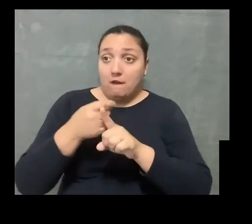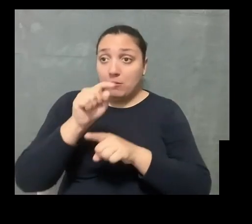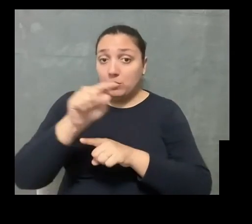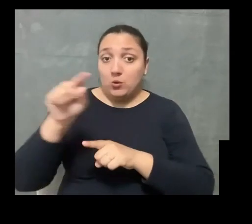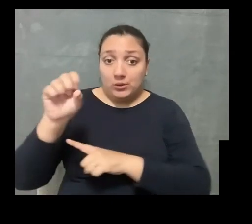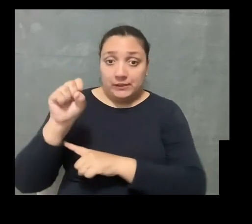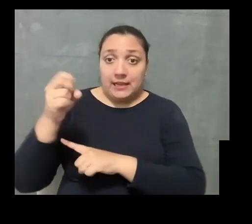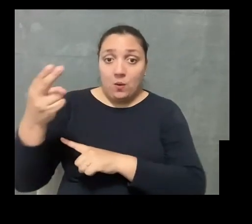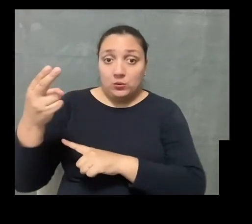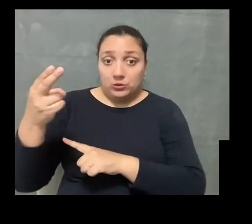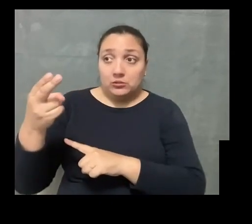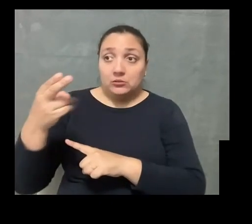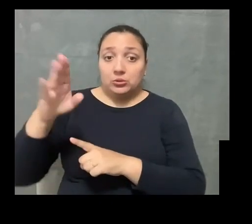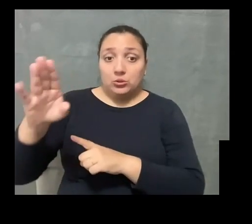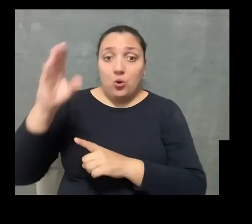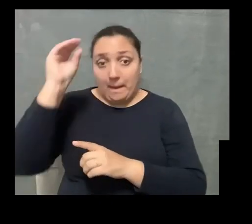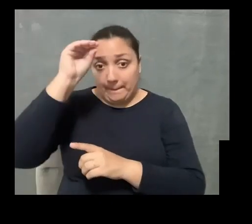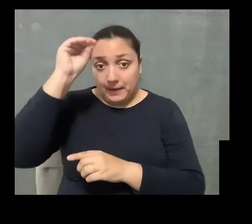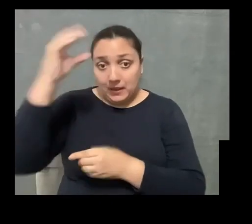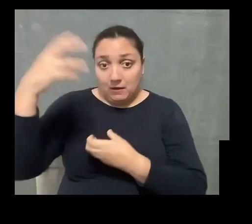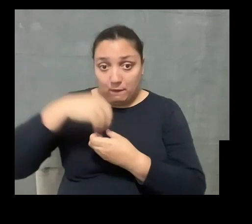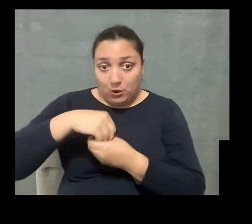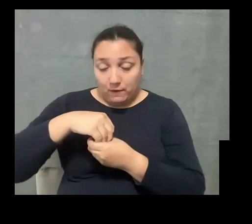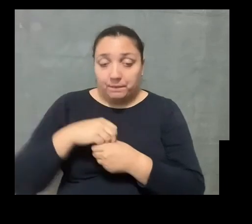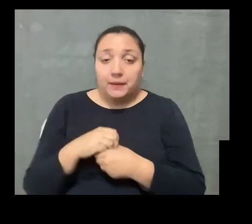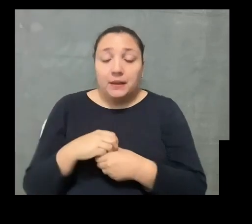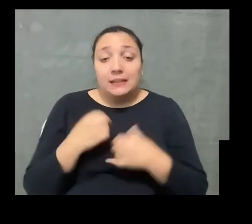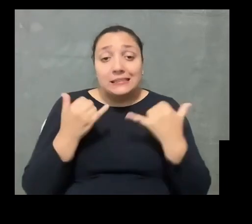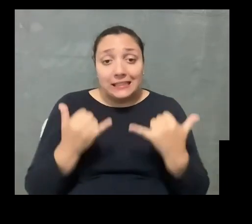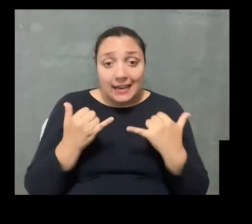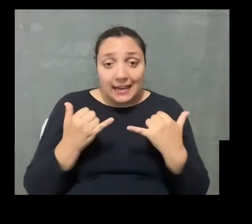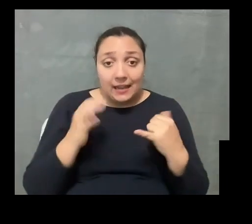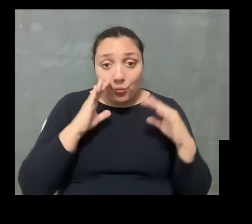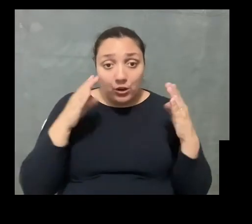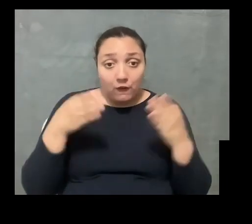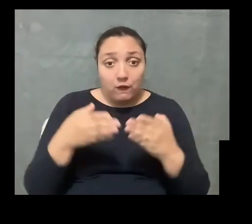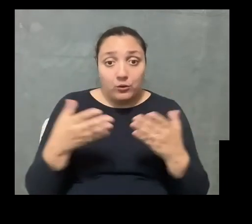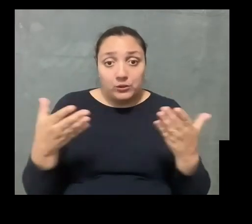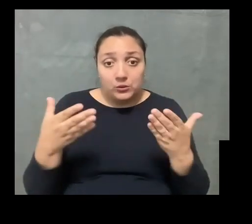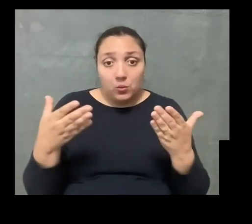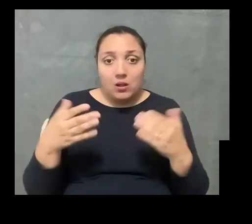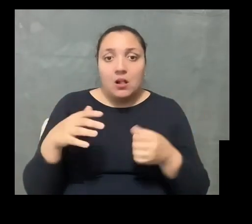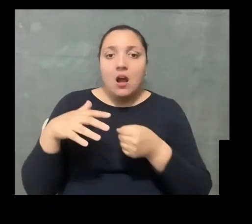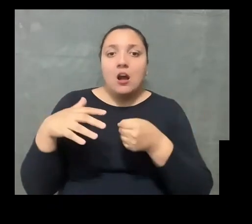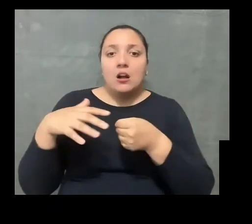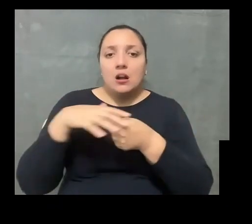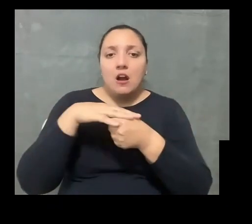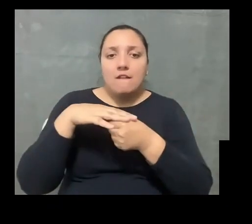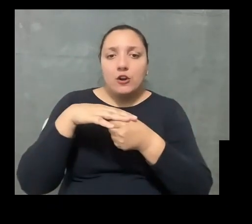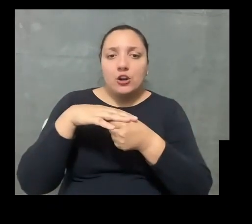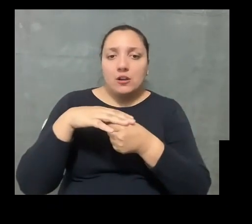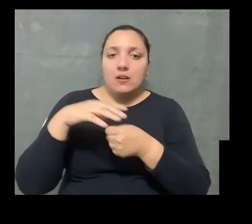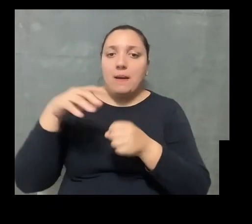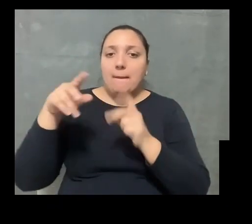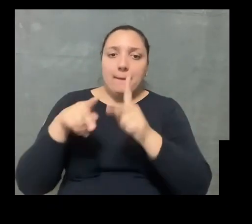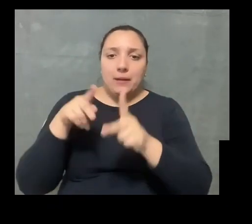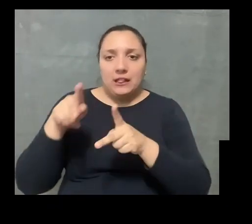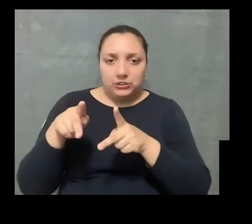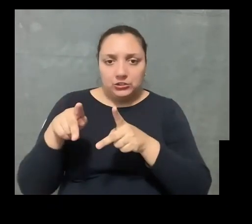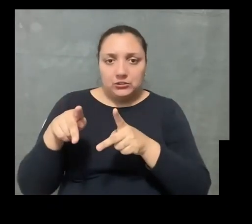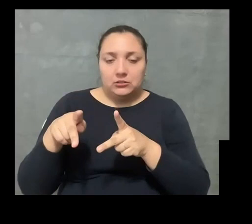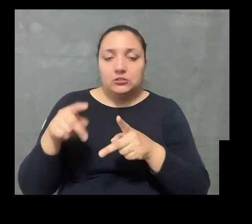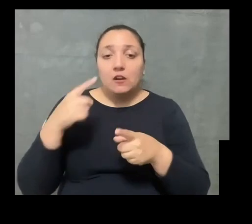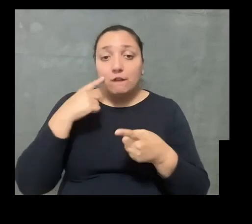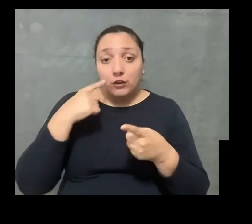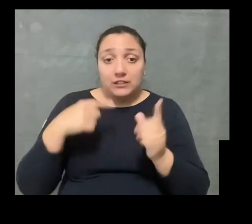process. And it will, today we want to center what are called covered populations in the Digital Equity Act. So those include